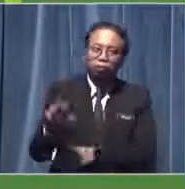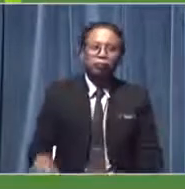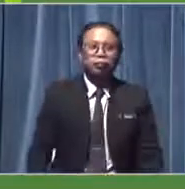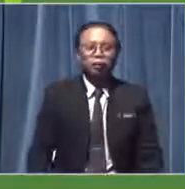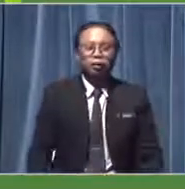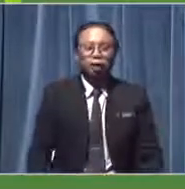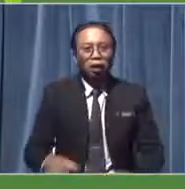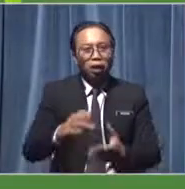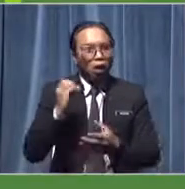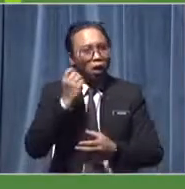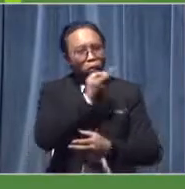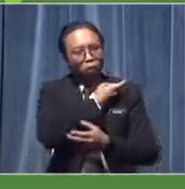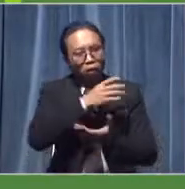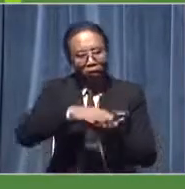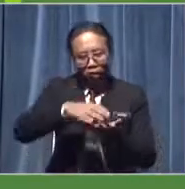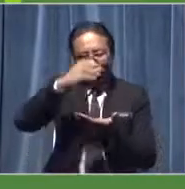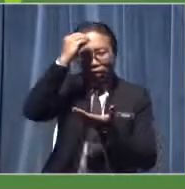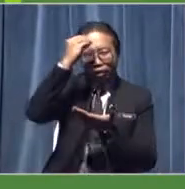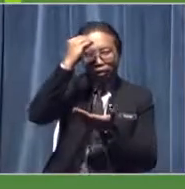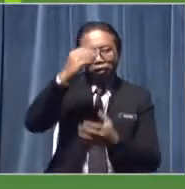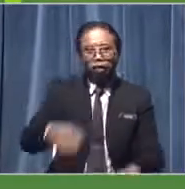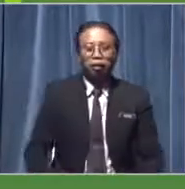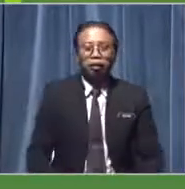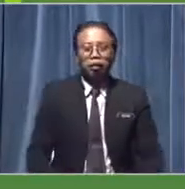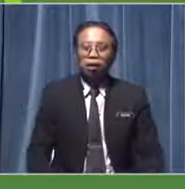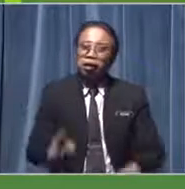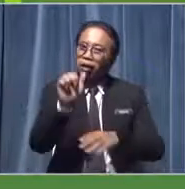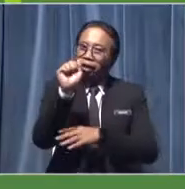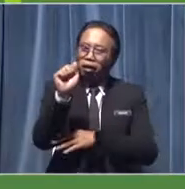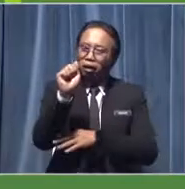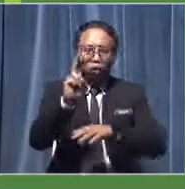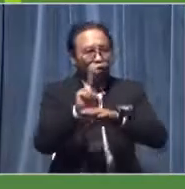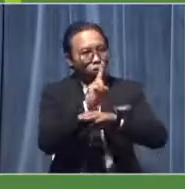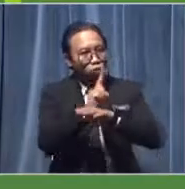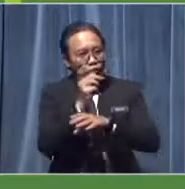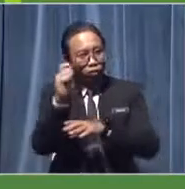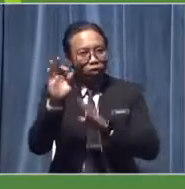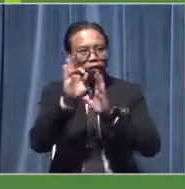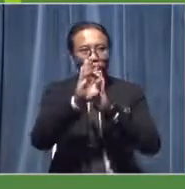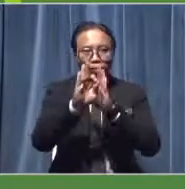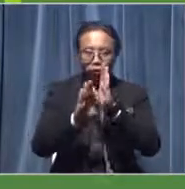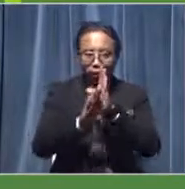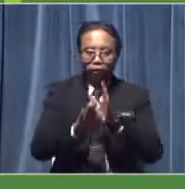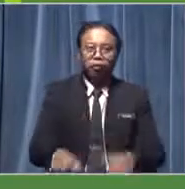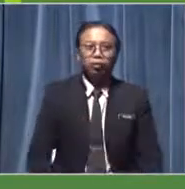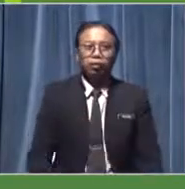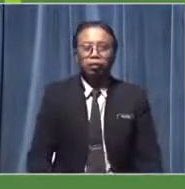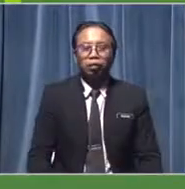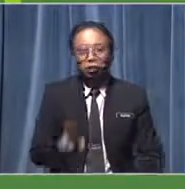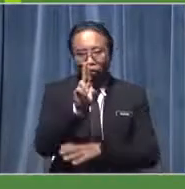Our learning outcome is A. Use the formula